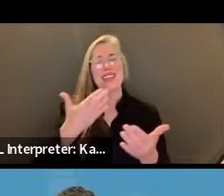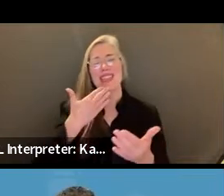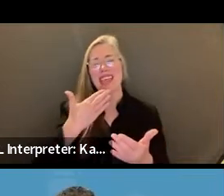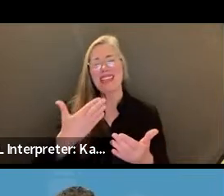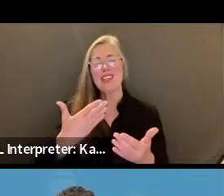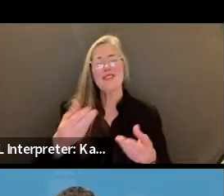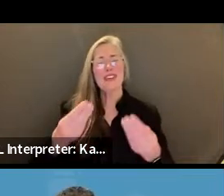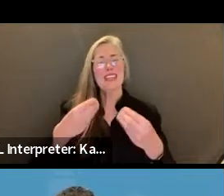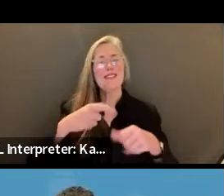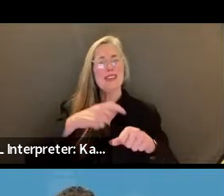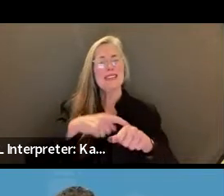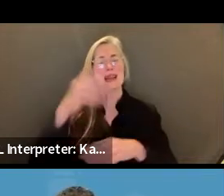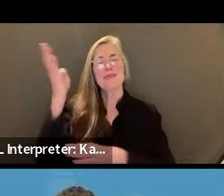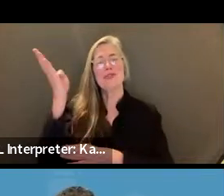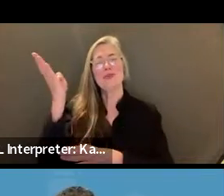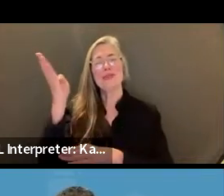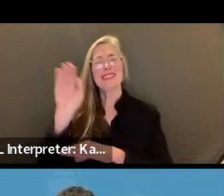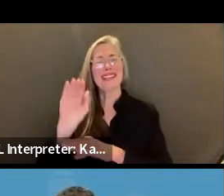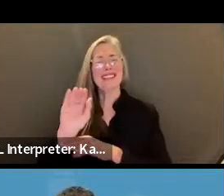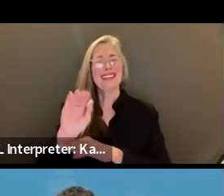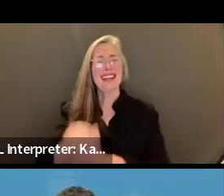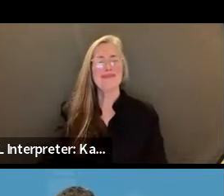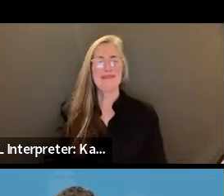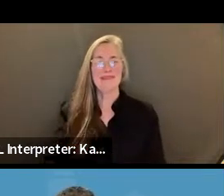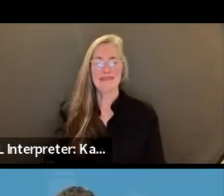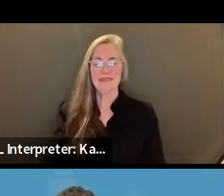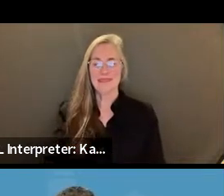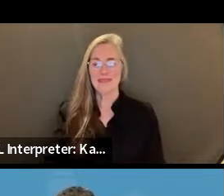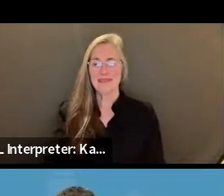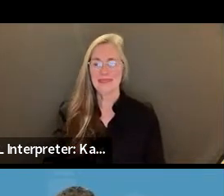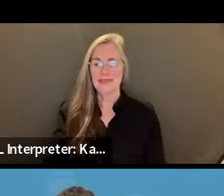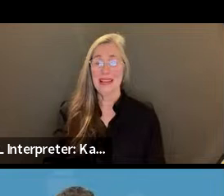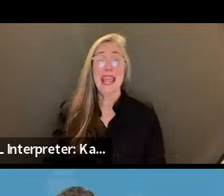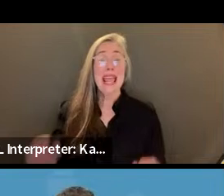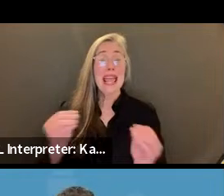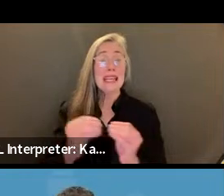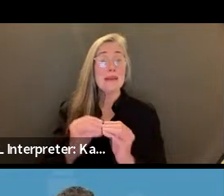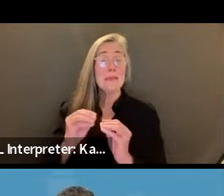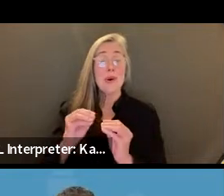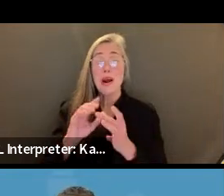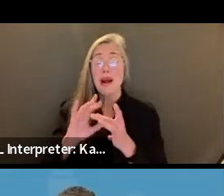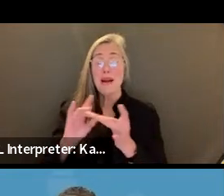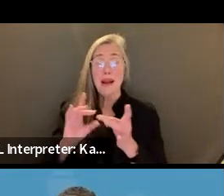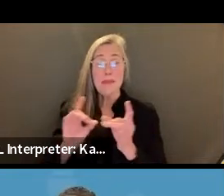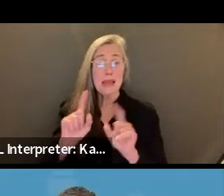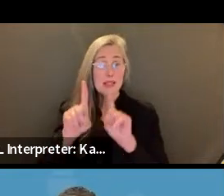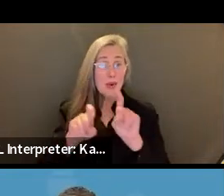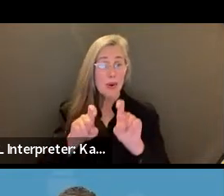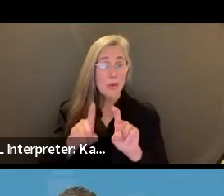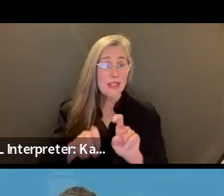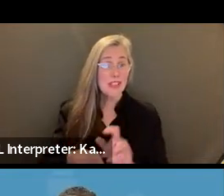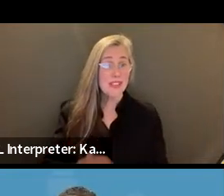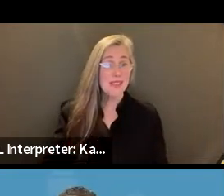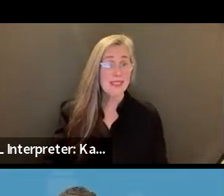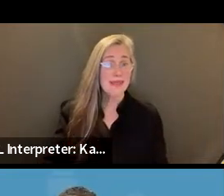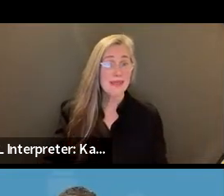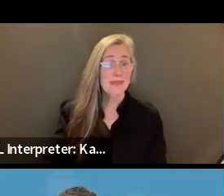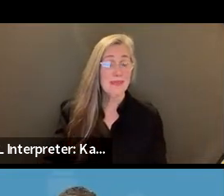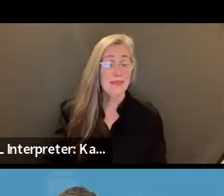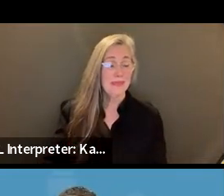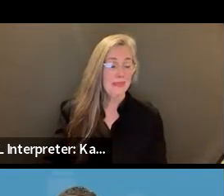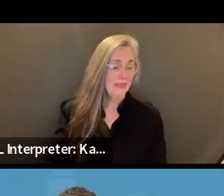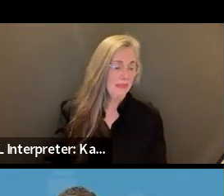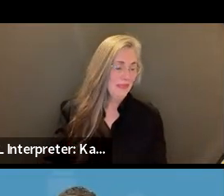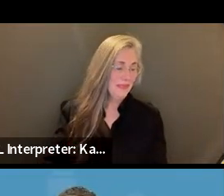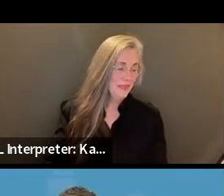the time to present this evening. Any additional comments or questions, board members? I